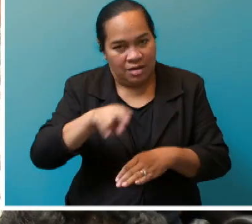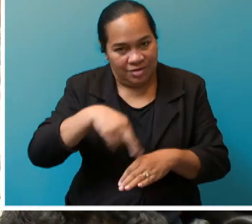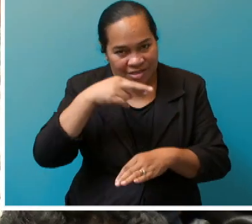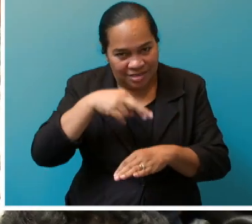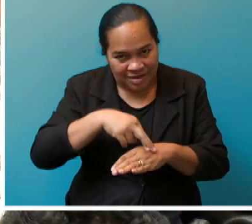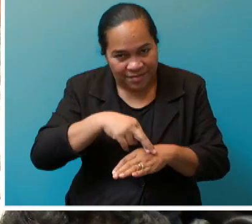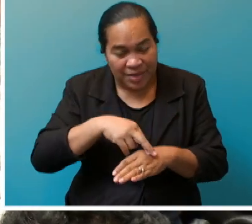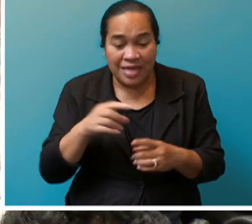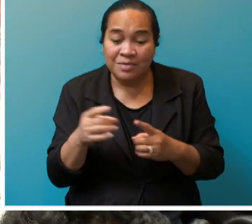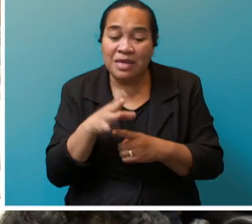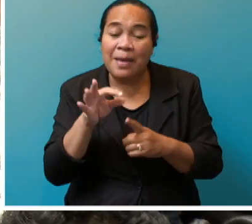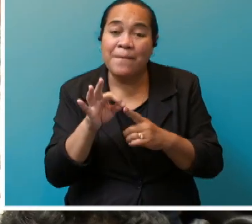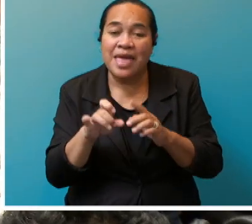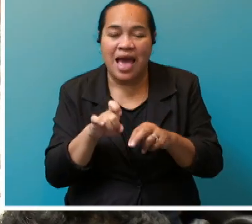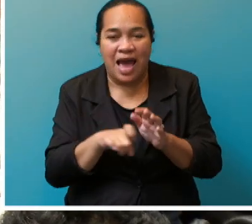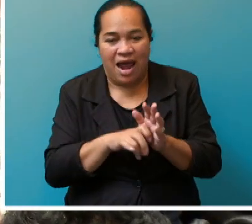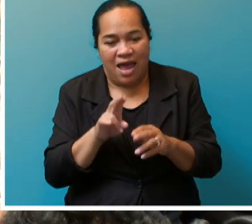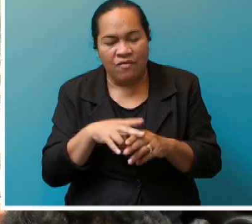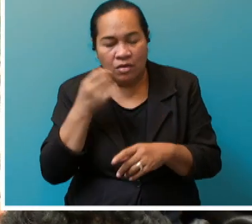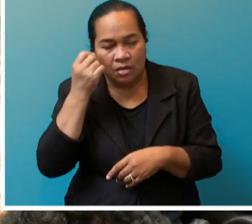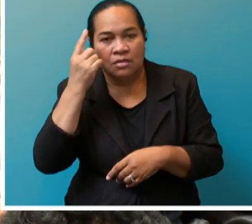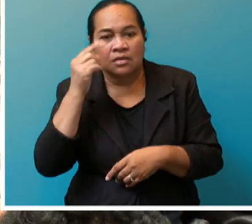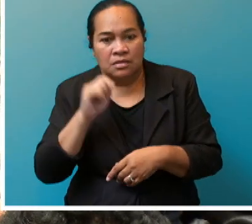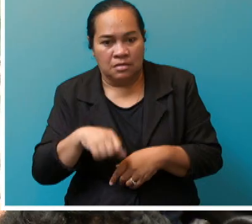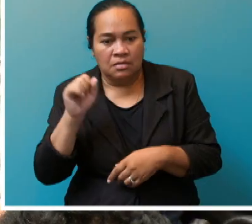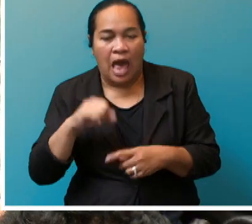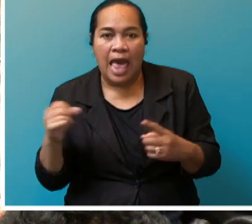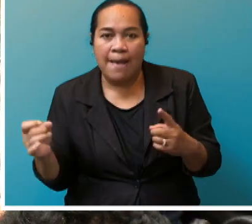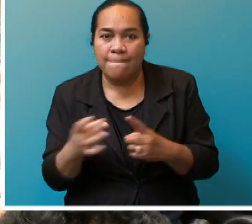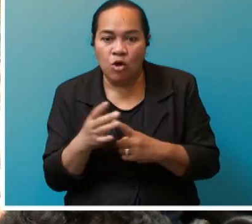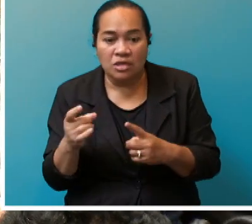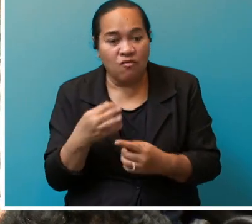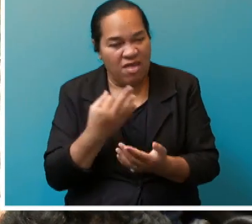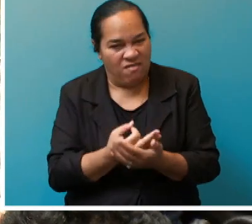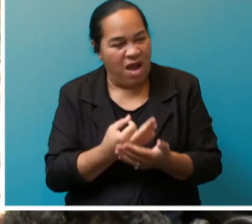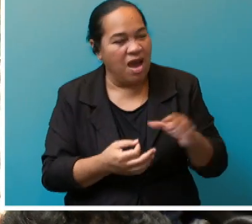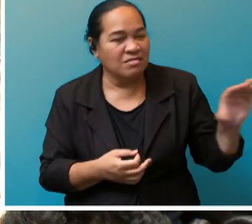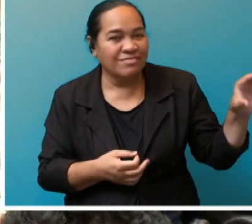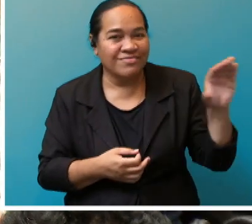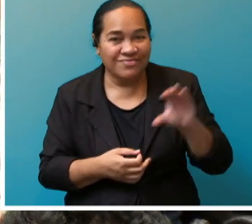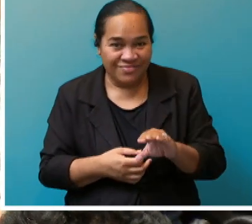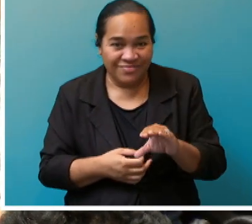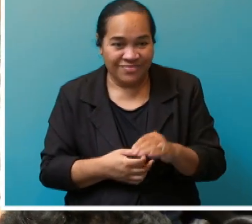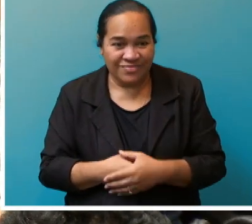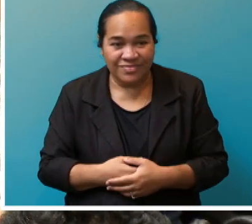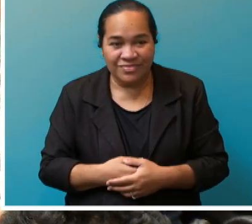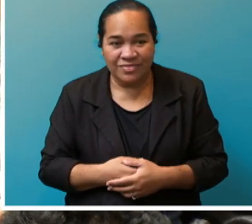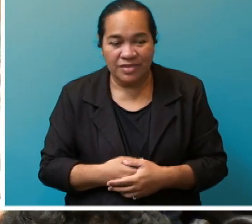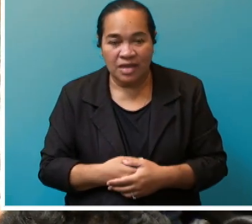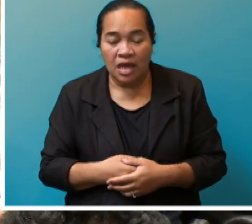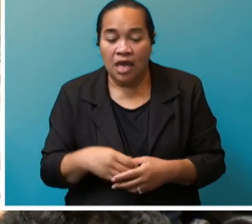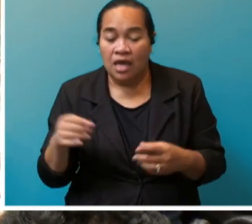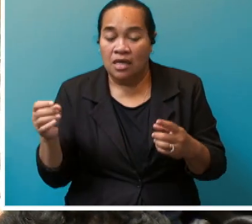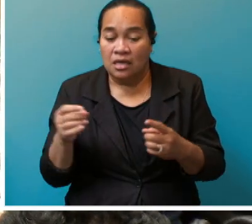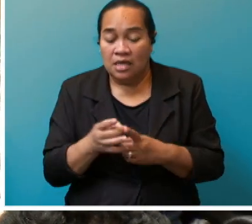We increasingly recognize the importance of defining the financial architecture